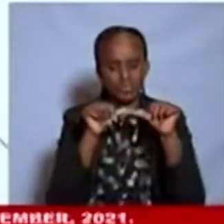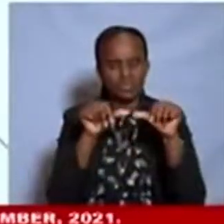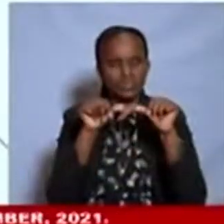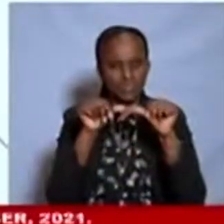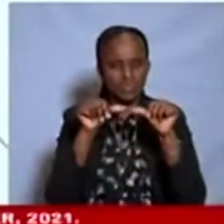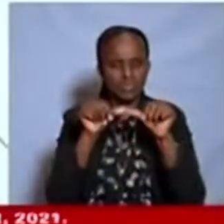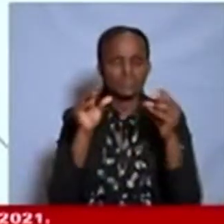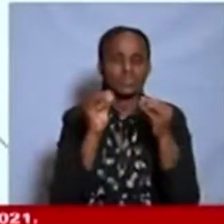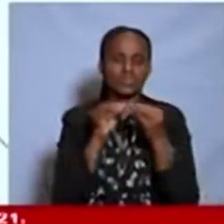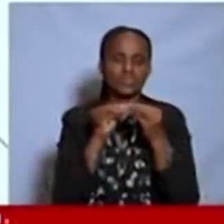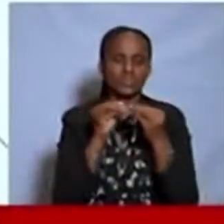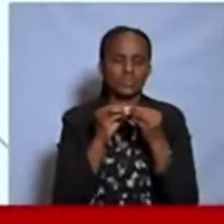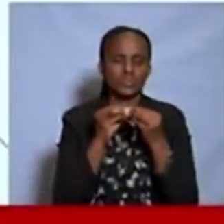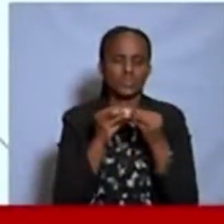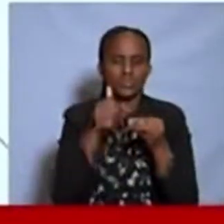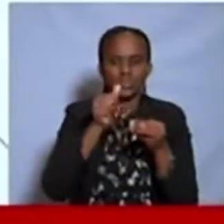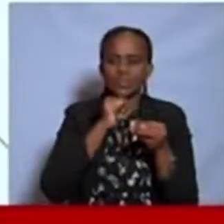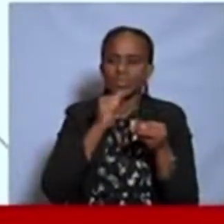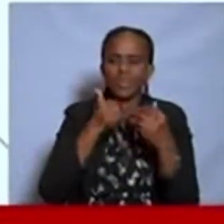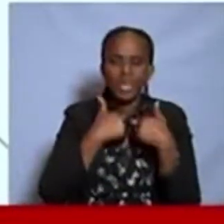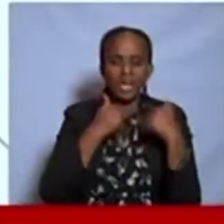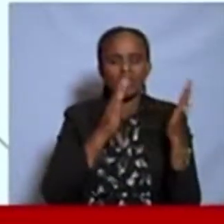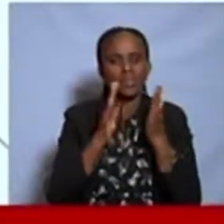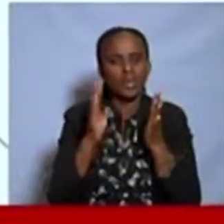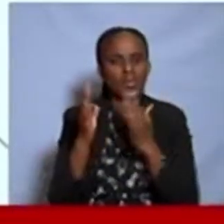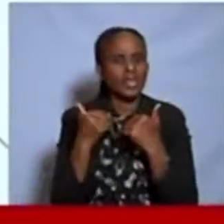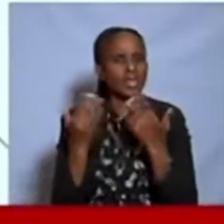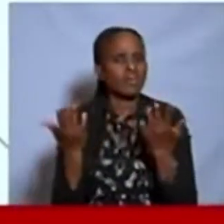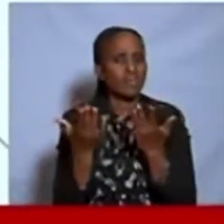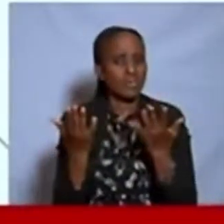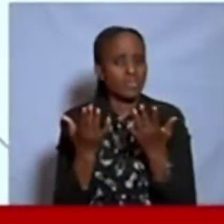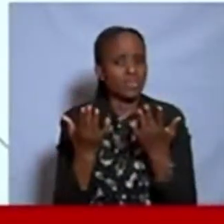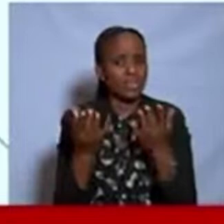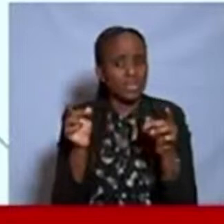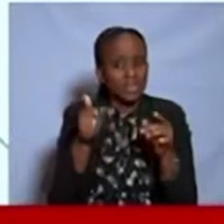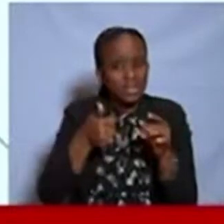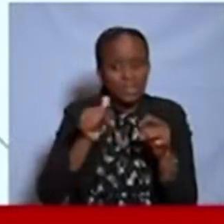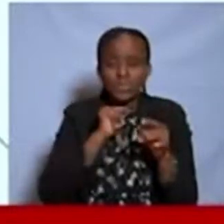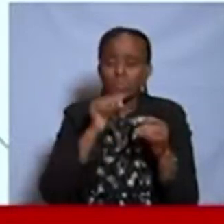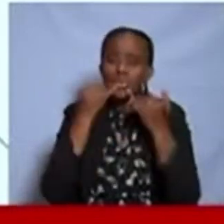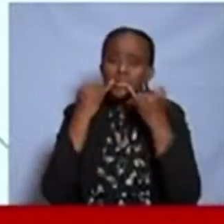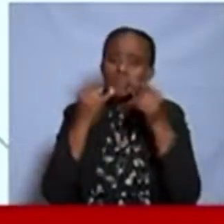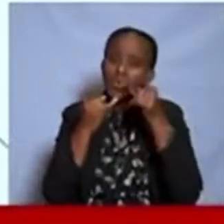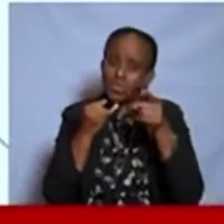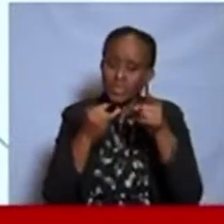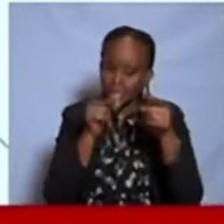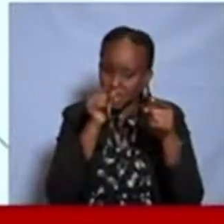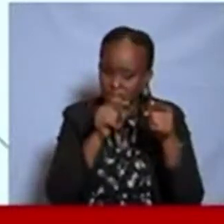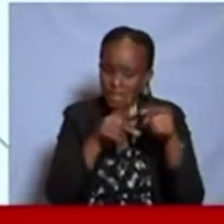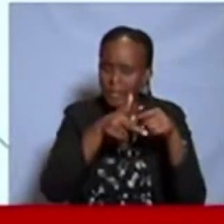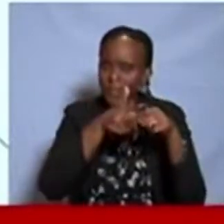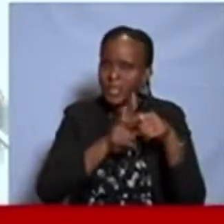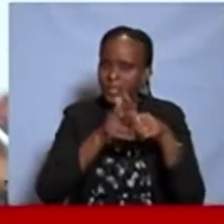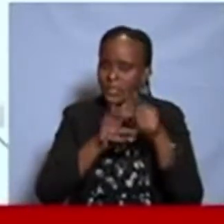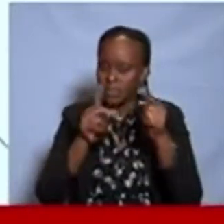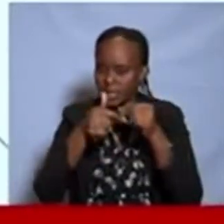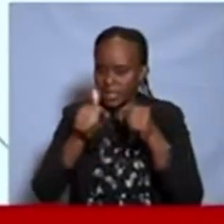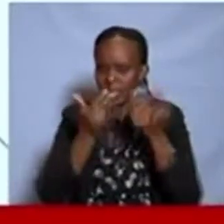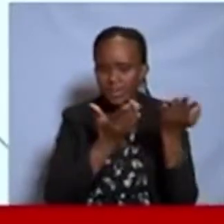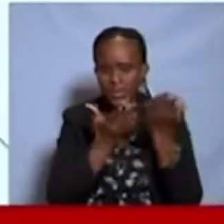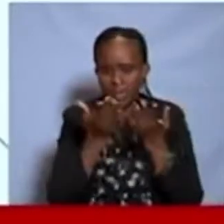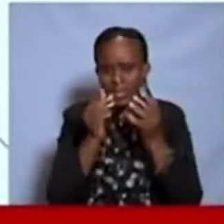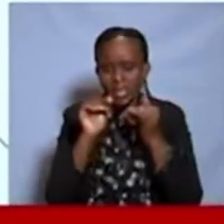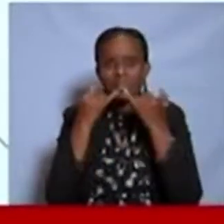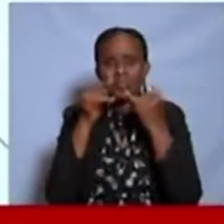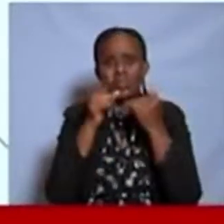rig. Don't you have a maintenance plan? And or didn't they tell you that this spare part, because when they service, they can tell you